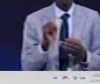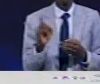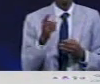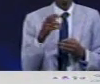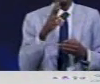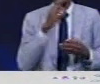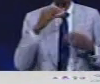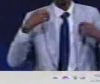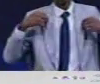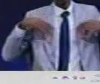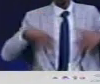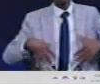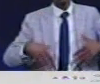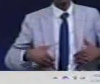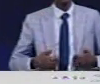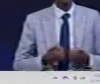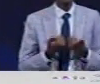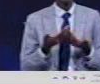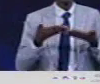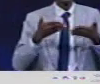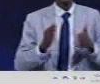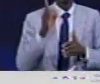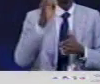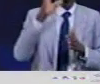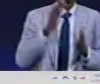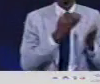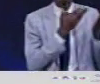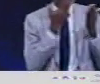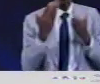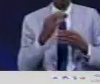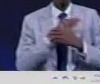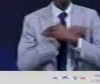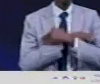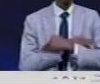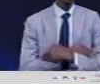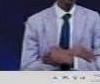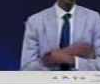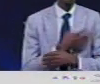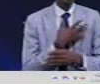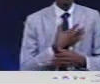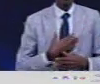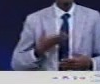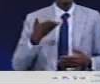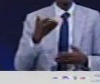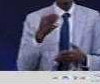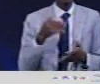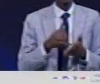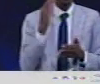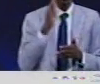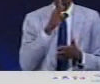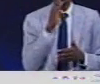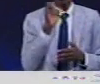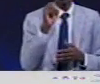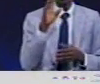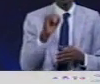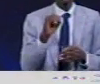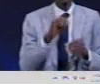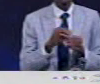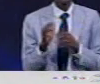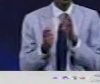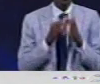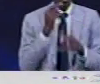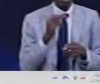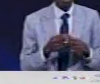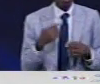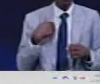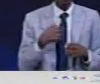so. In Jesus' name we pray. Before we round up, can you pray for yourself? What is